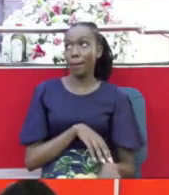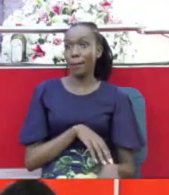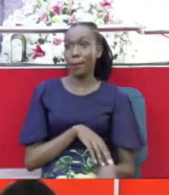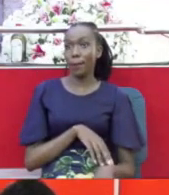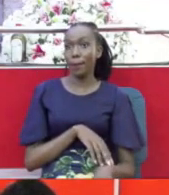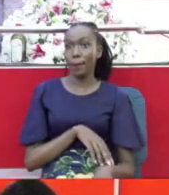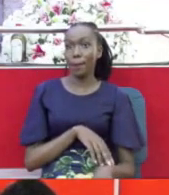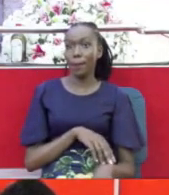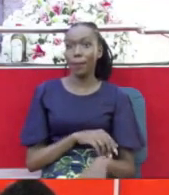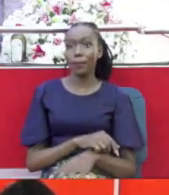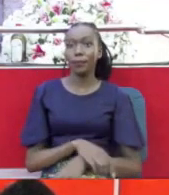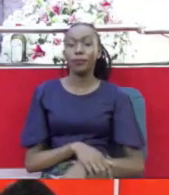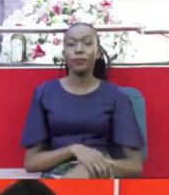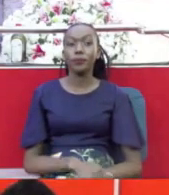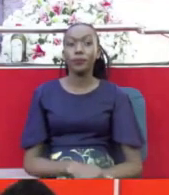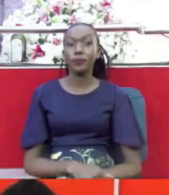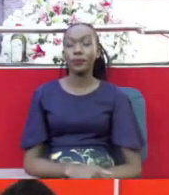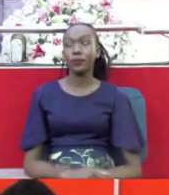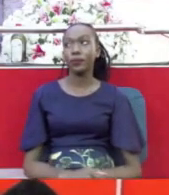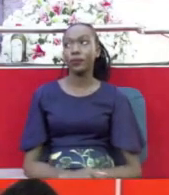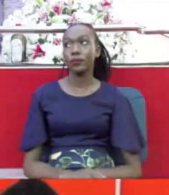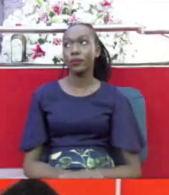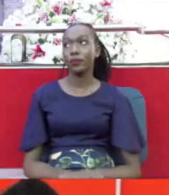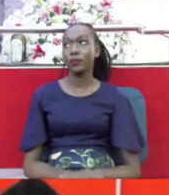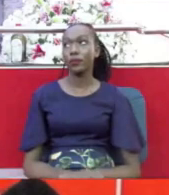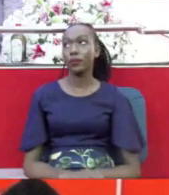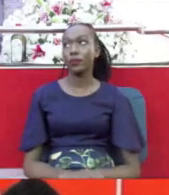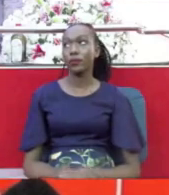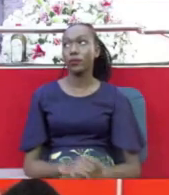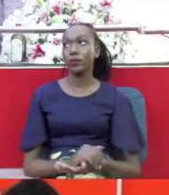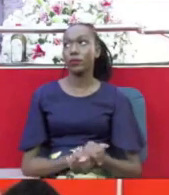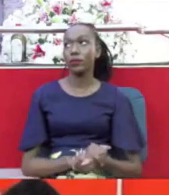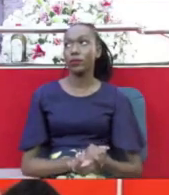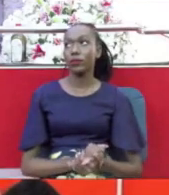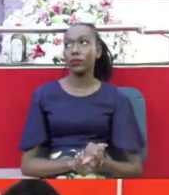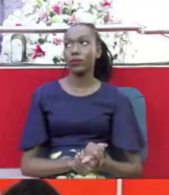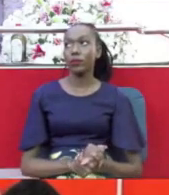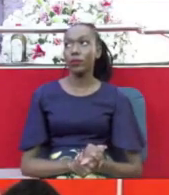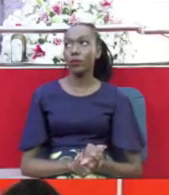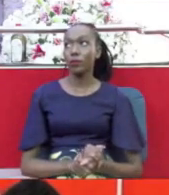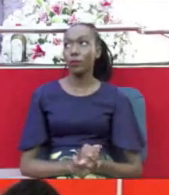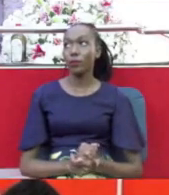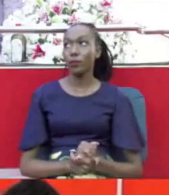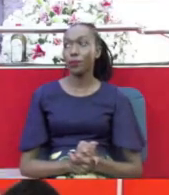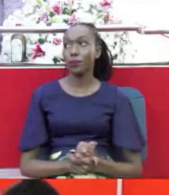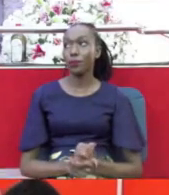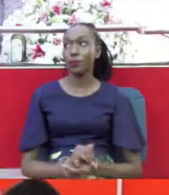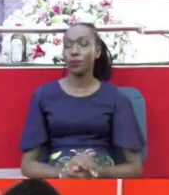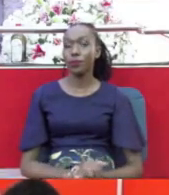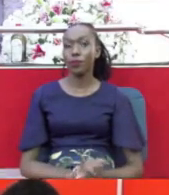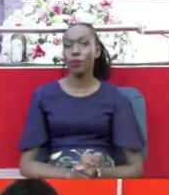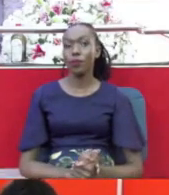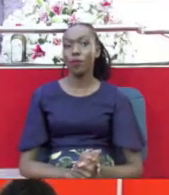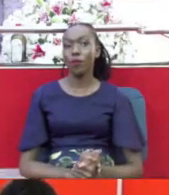says, then there arose a Pharaoh who did not know Joseph.